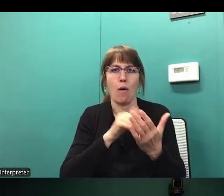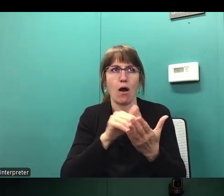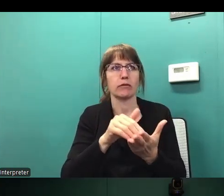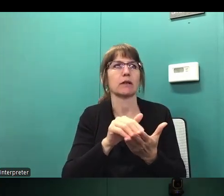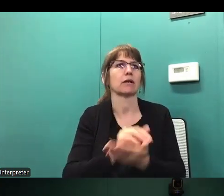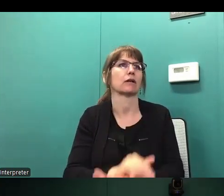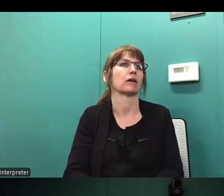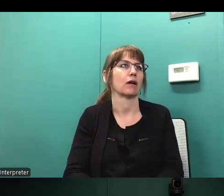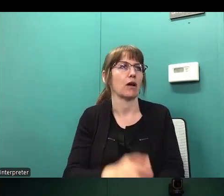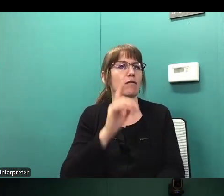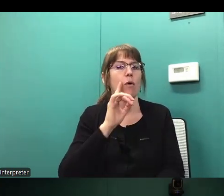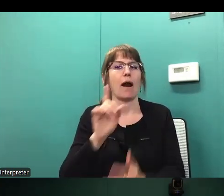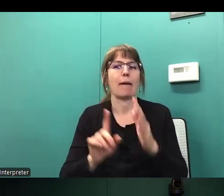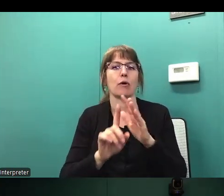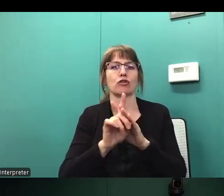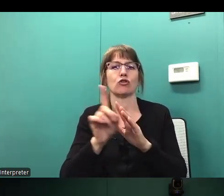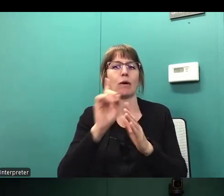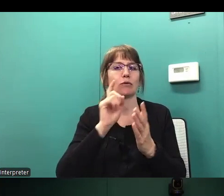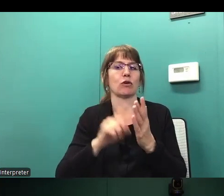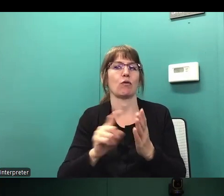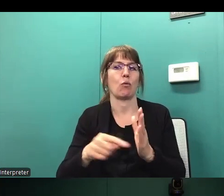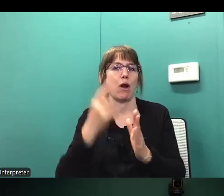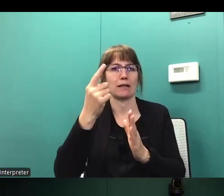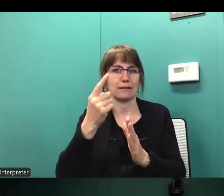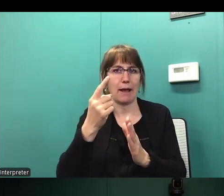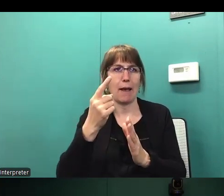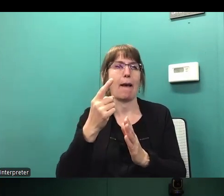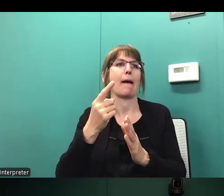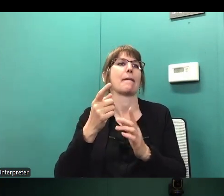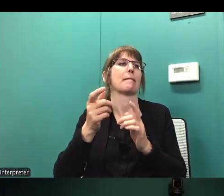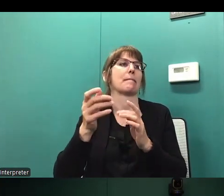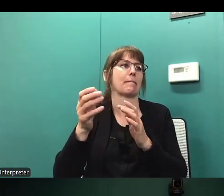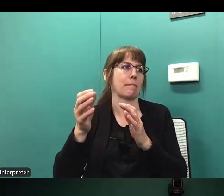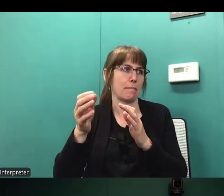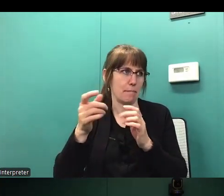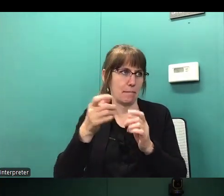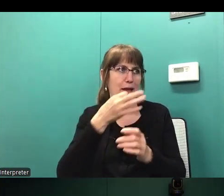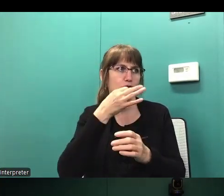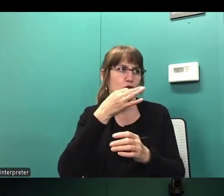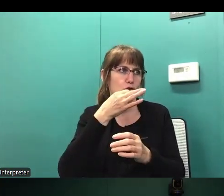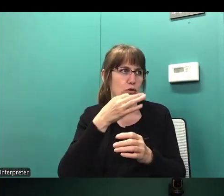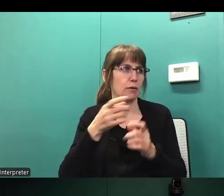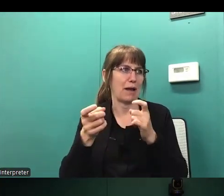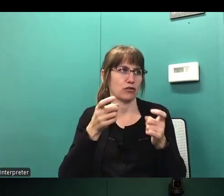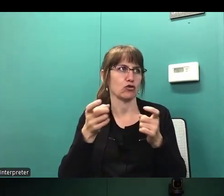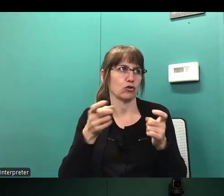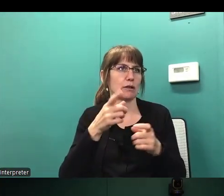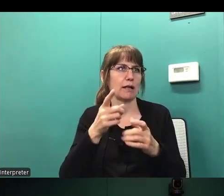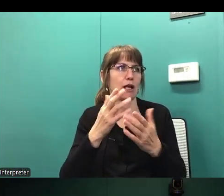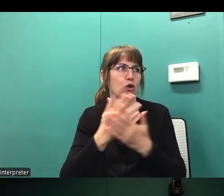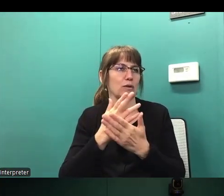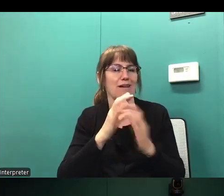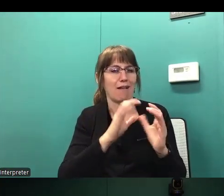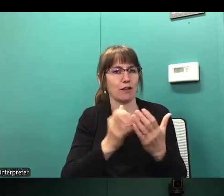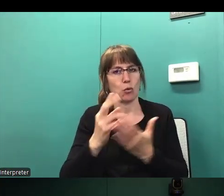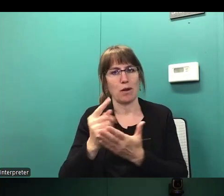it. So for emerging, you observe it at least once. Mastered, they use it accurately, but maybe only in class or therapy, so it's not